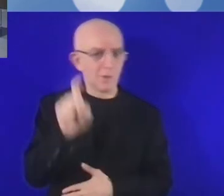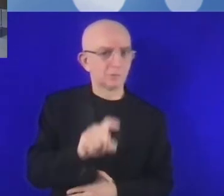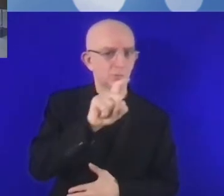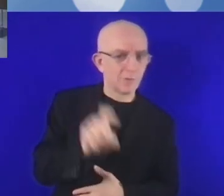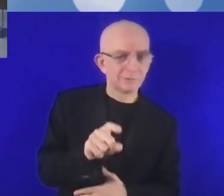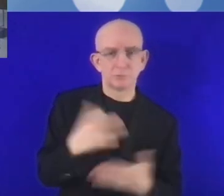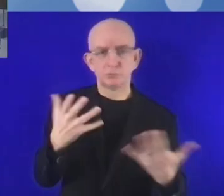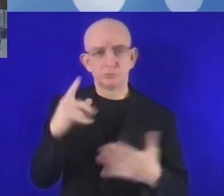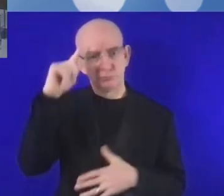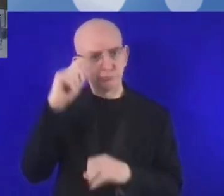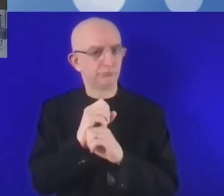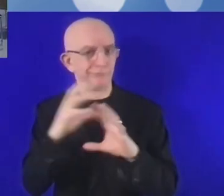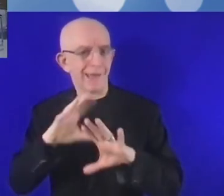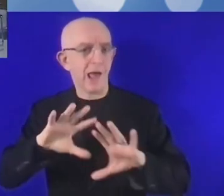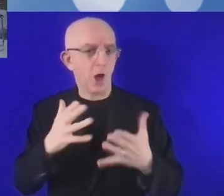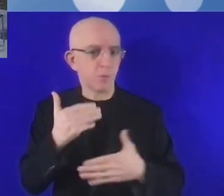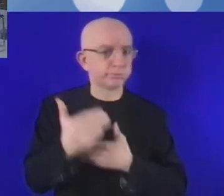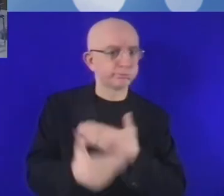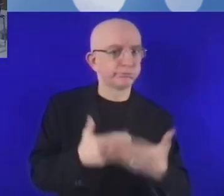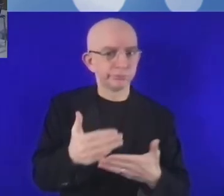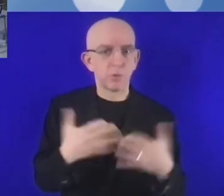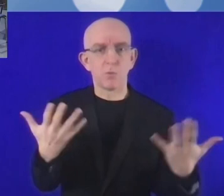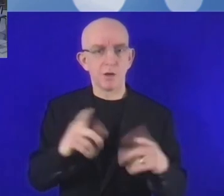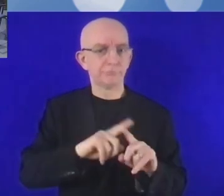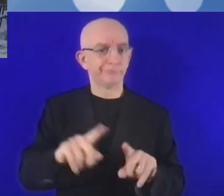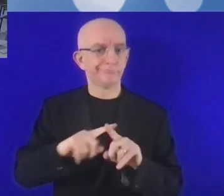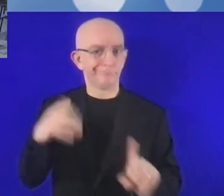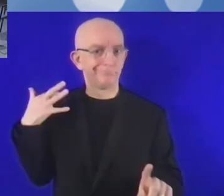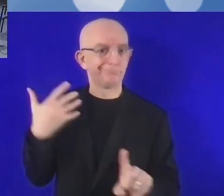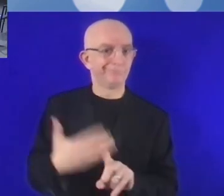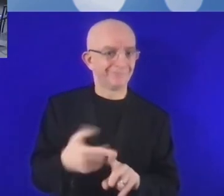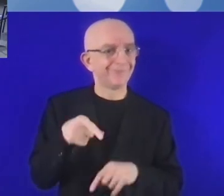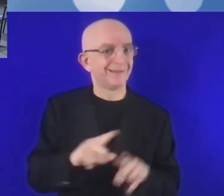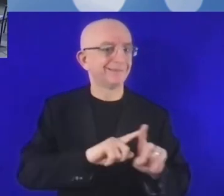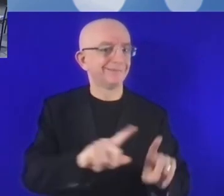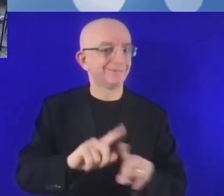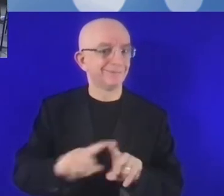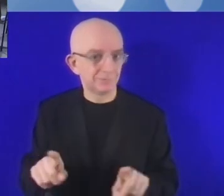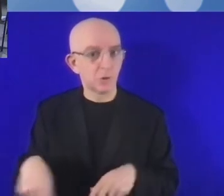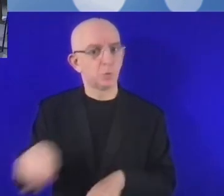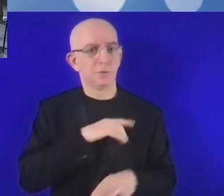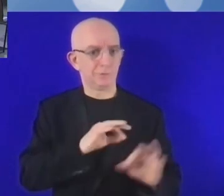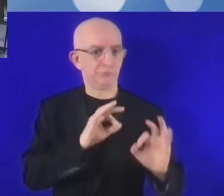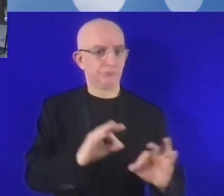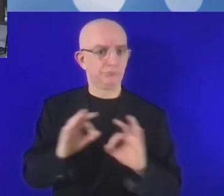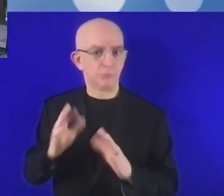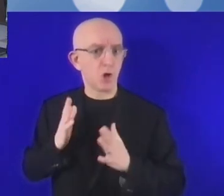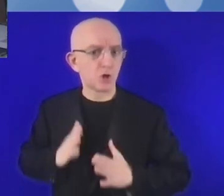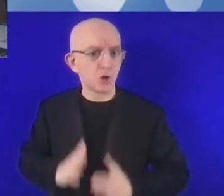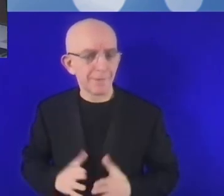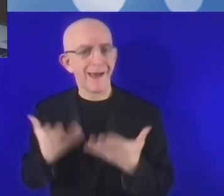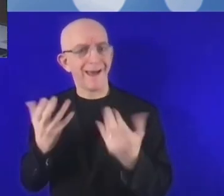meaningful differences, with less shades, with less musicality, less naturalness. In other words, we made sure that we humans